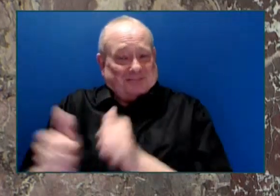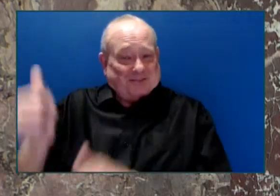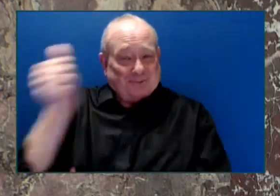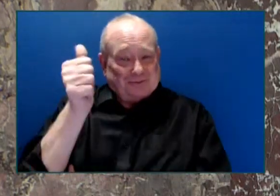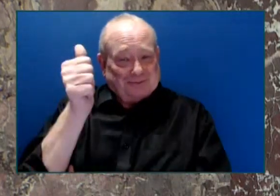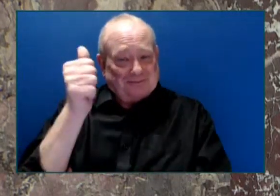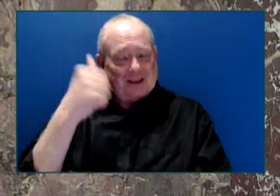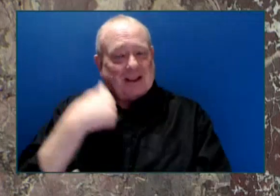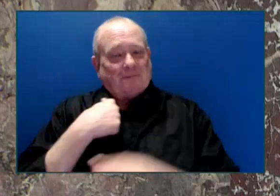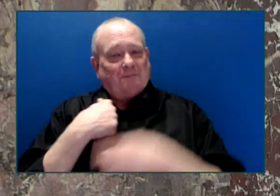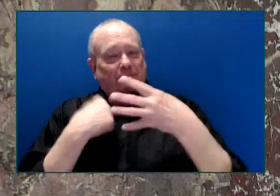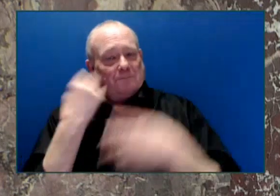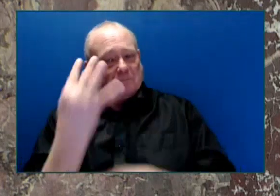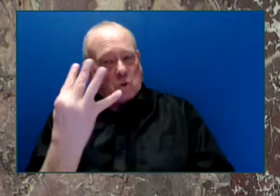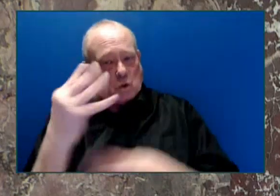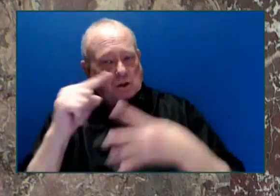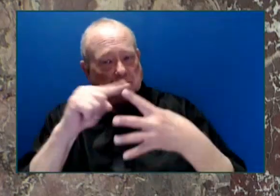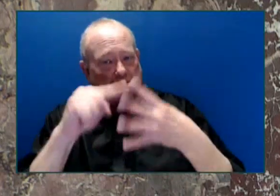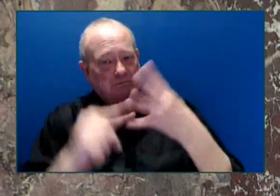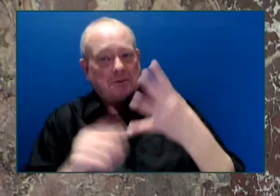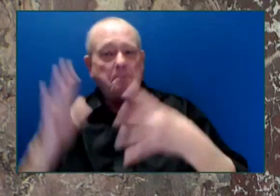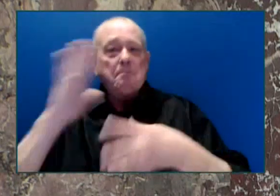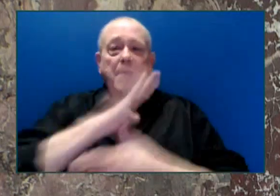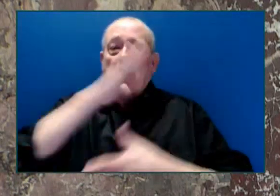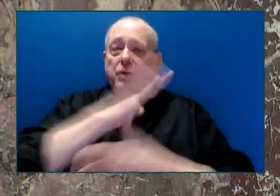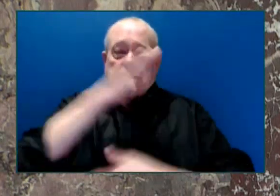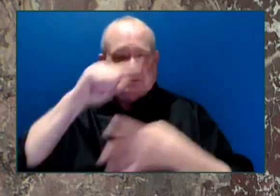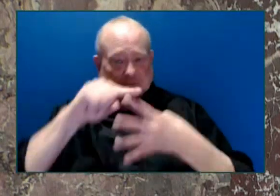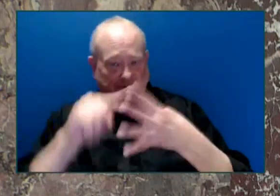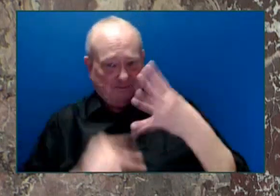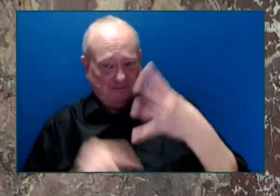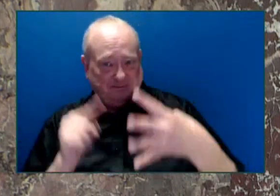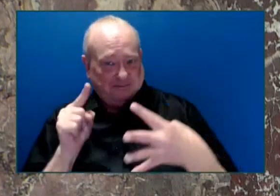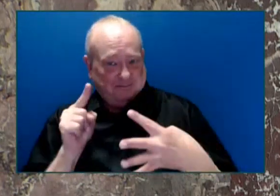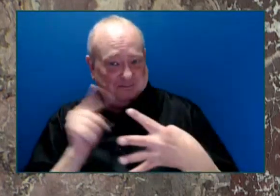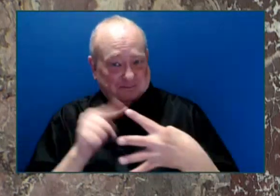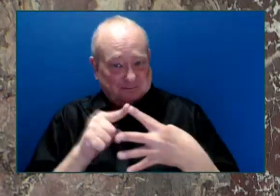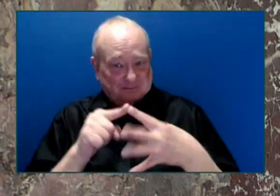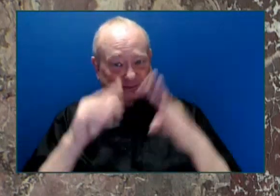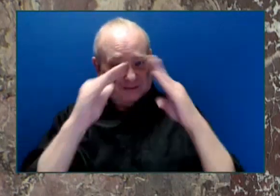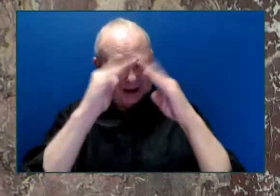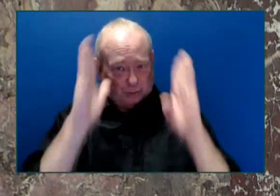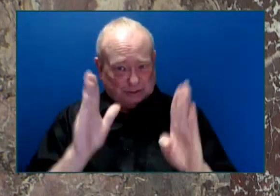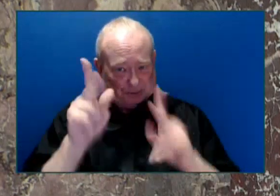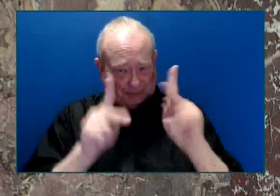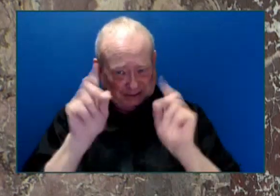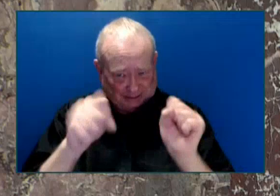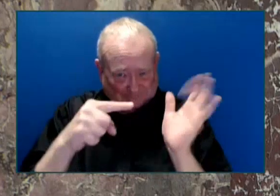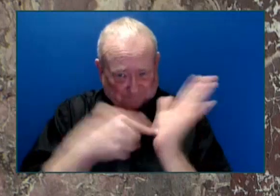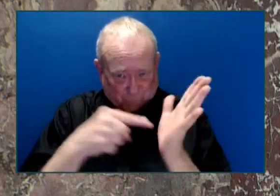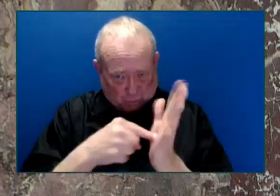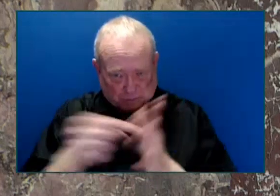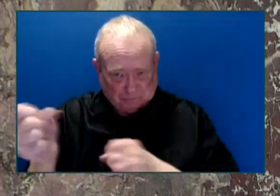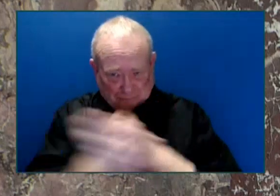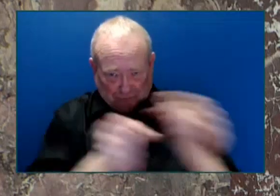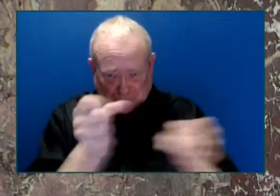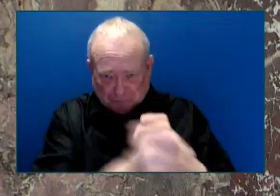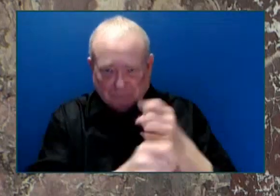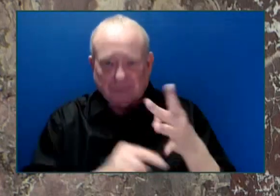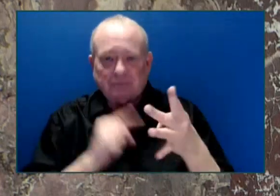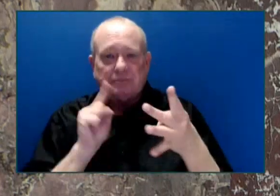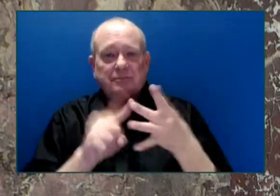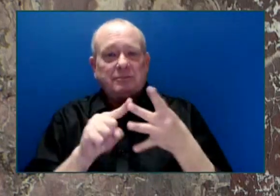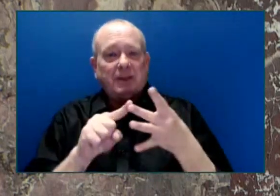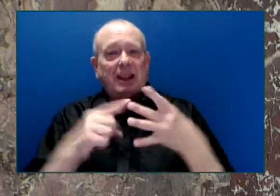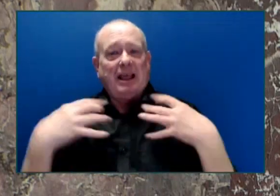work on. The issue of housing, make sure you have an affordable place to live. The issue of health care, make sure you have access to health